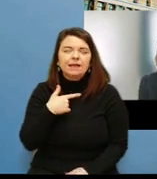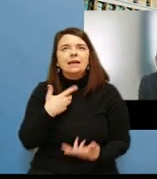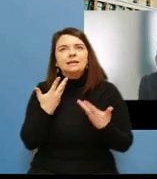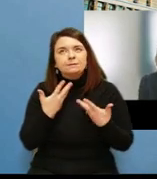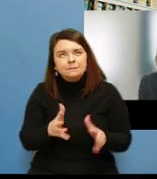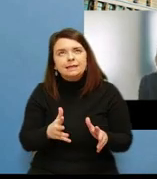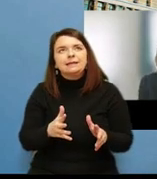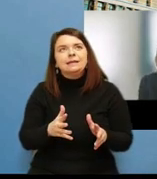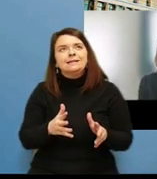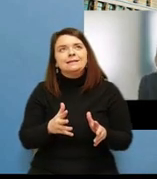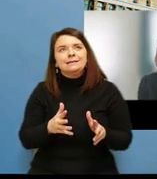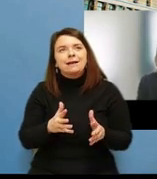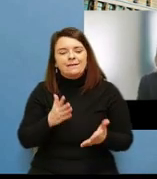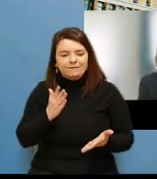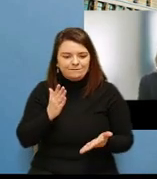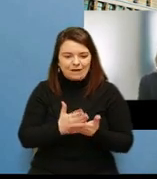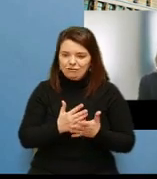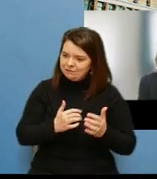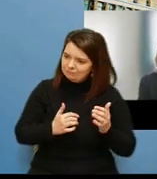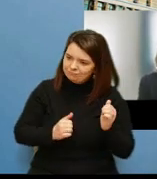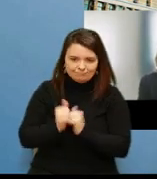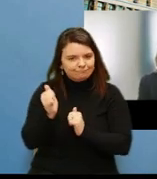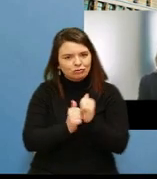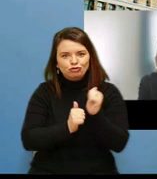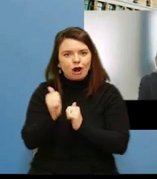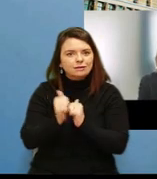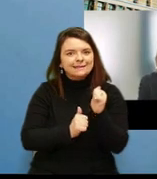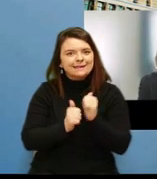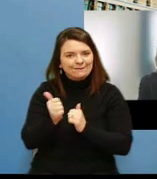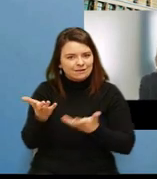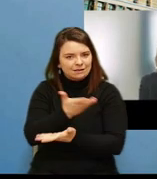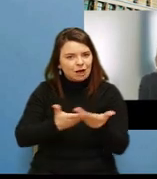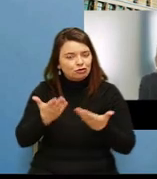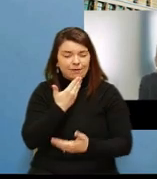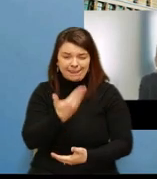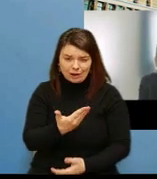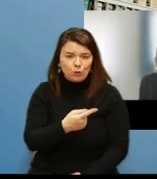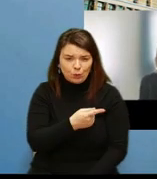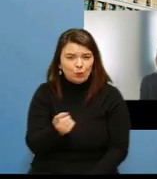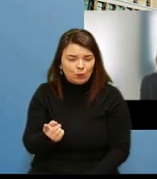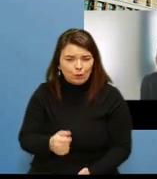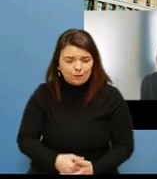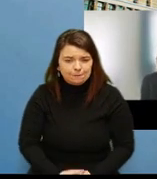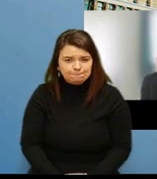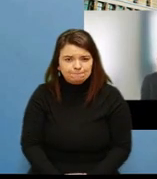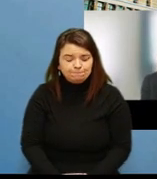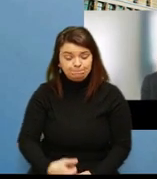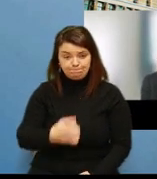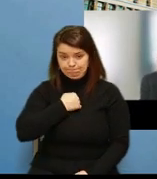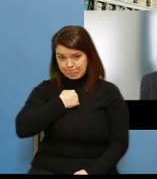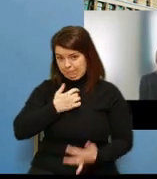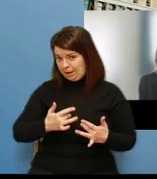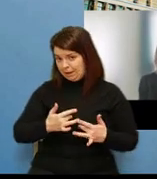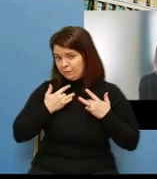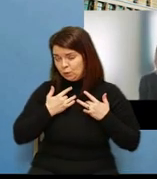you. Yes, and it's been an incredibly constructive discussion, so thank you very much for